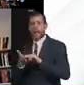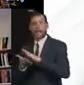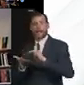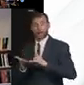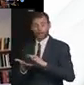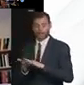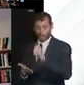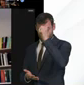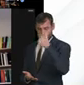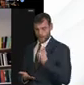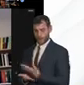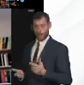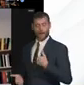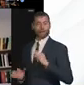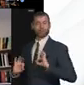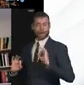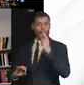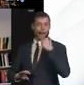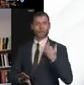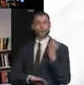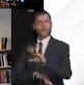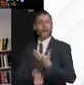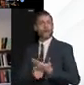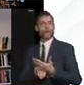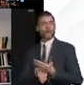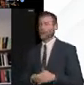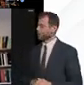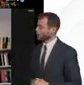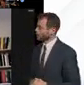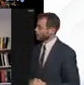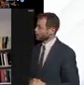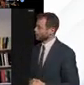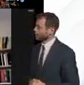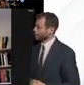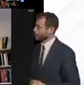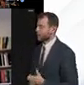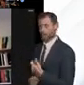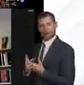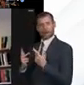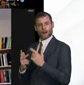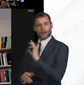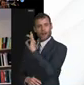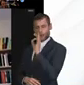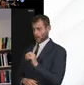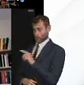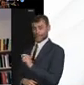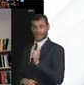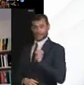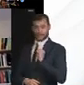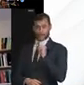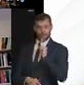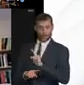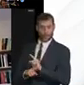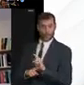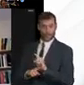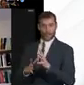yeah if they've had the virus and can i just ask the more overarching question um you talked about that sharp increase in the death toll is